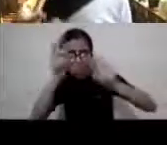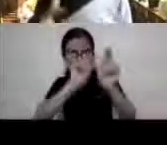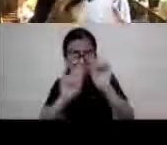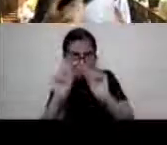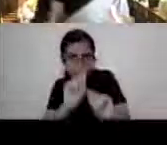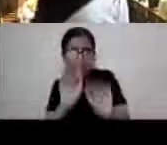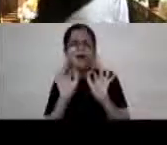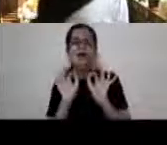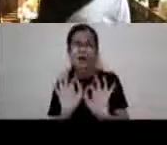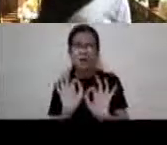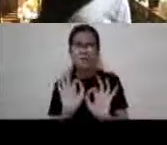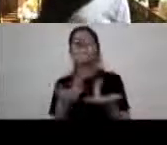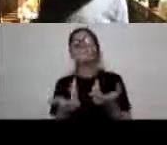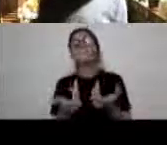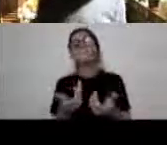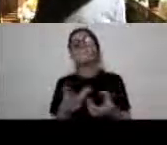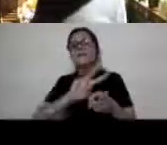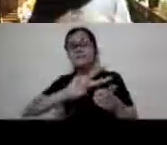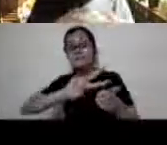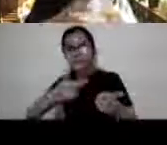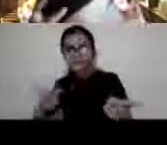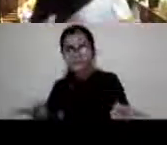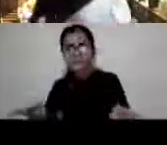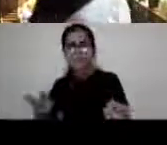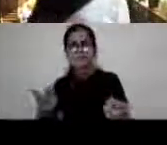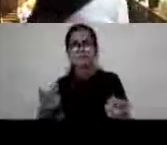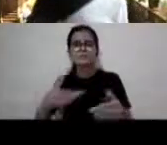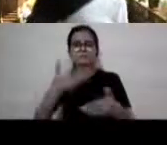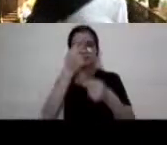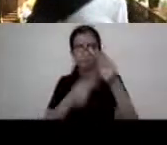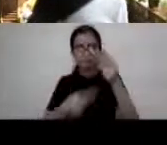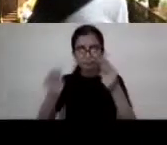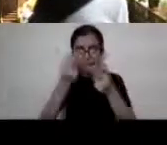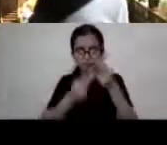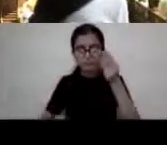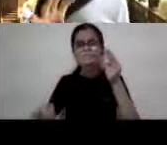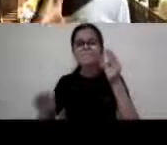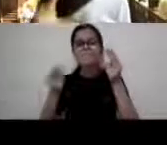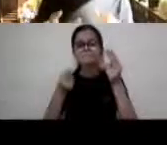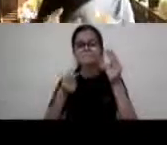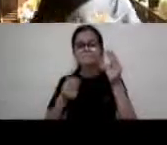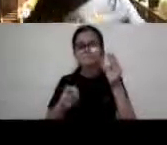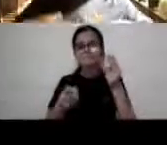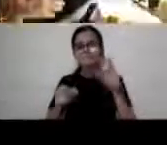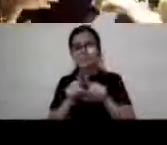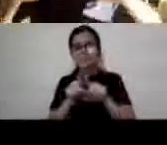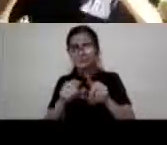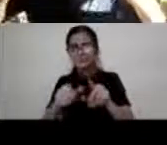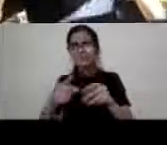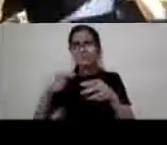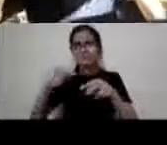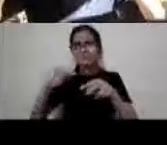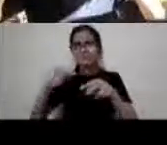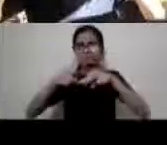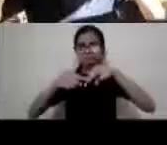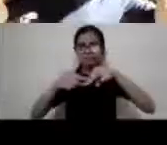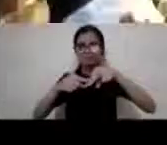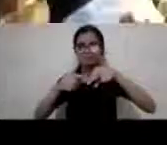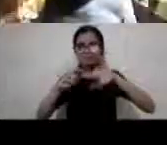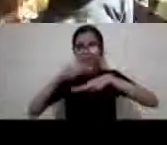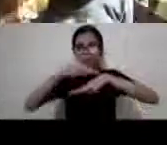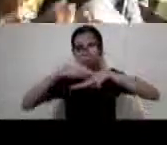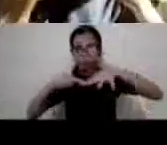We are like giving a lot of different stories. This one is about feet and how the